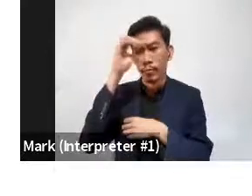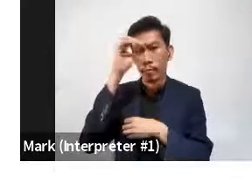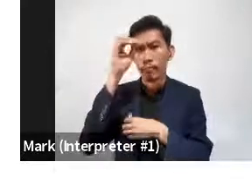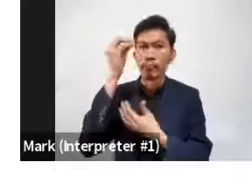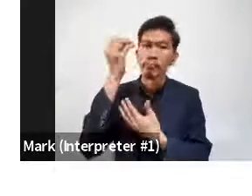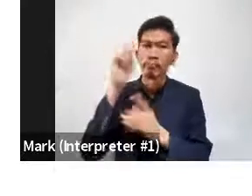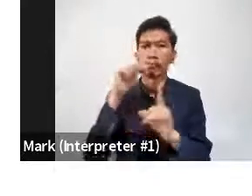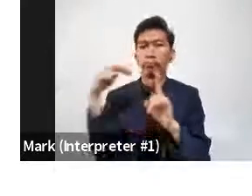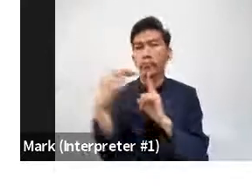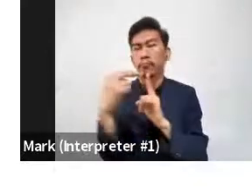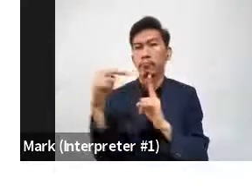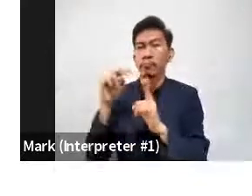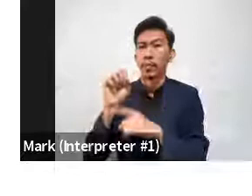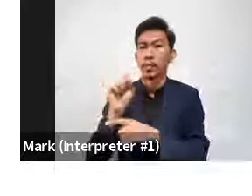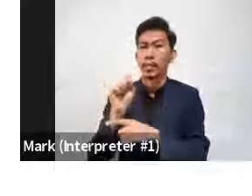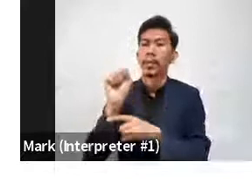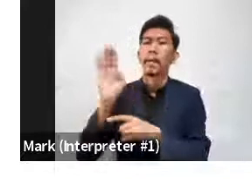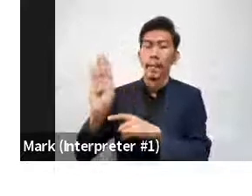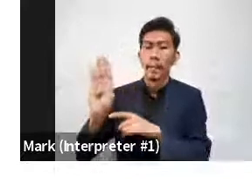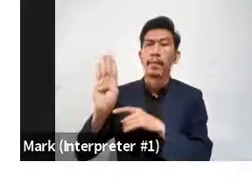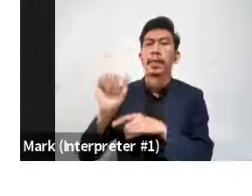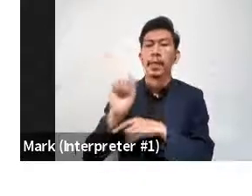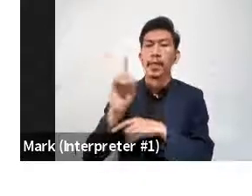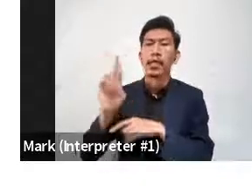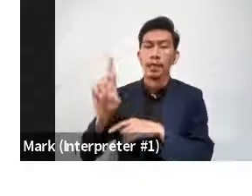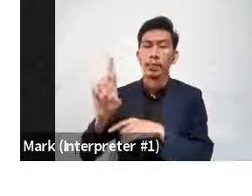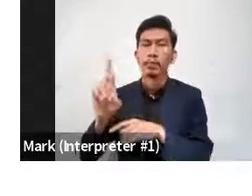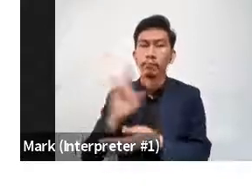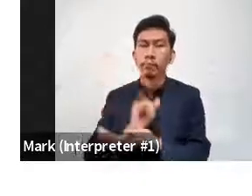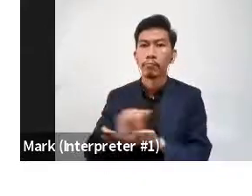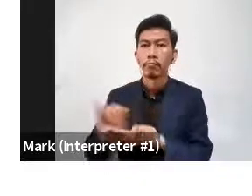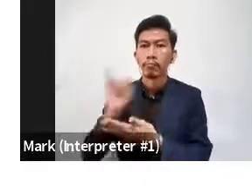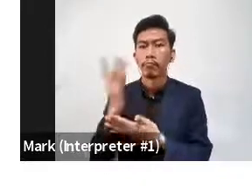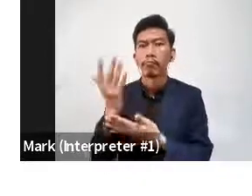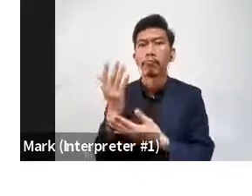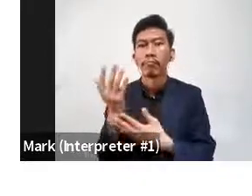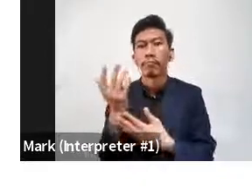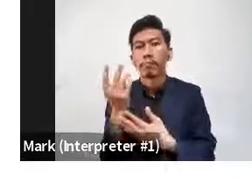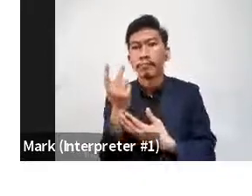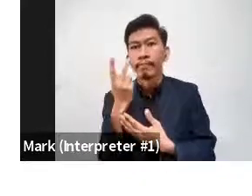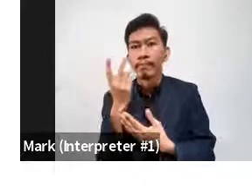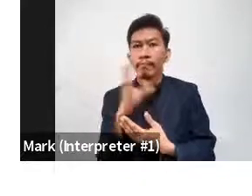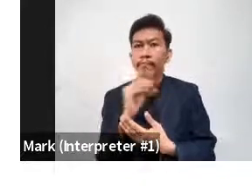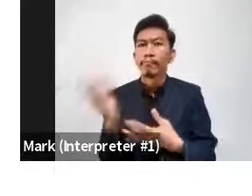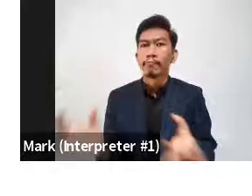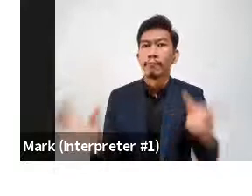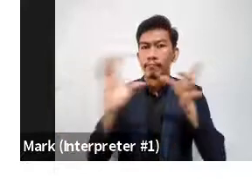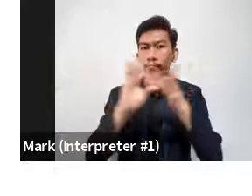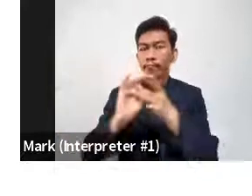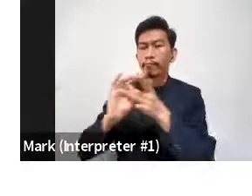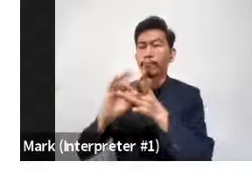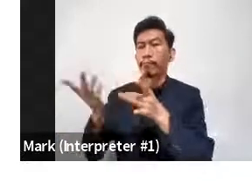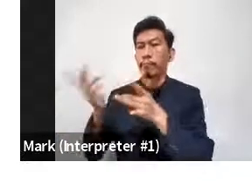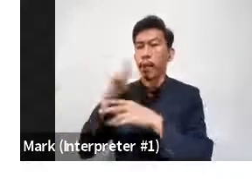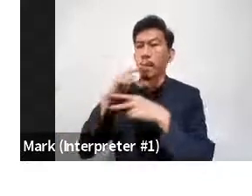in Strat-based ADRi Institute. We have always saw ourselves as a bridge between public,